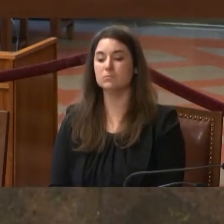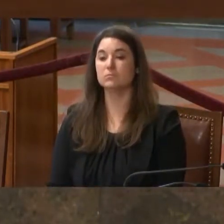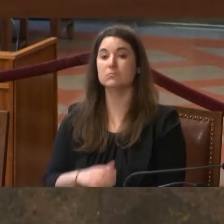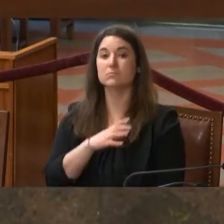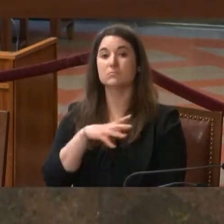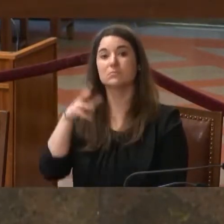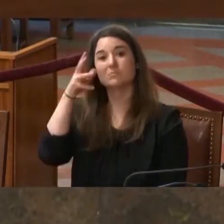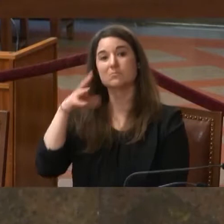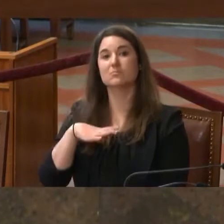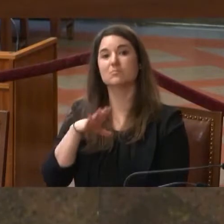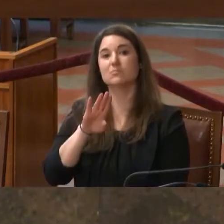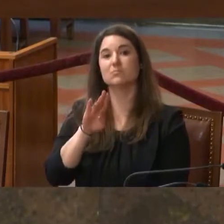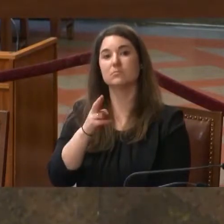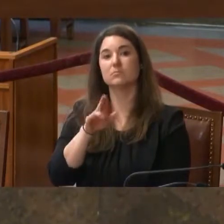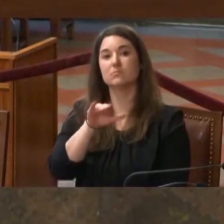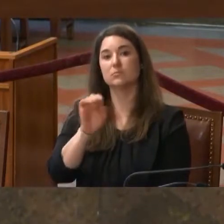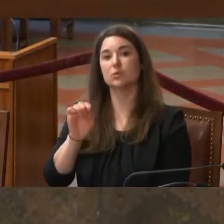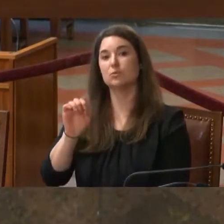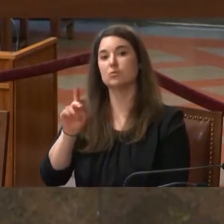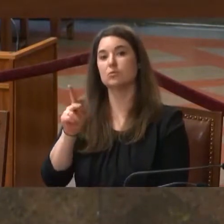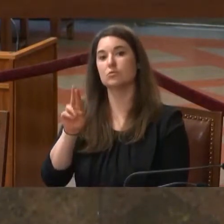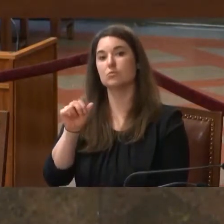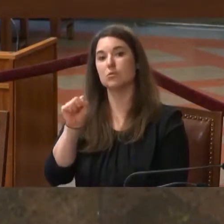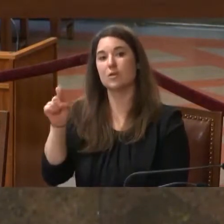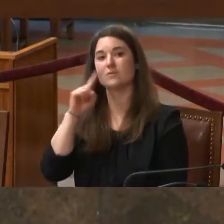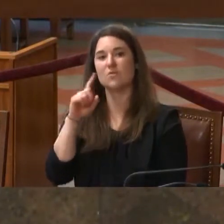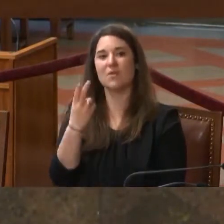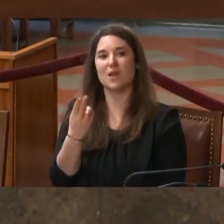Councilman Bruce Krause, Committee on Human Resources.